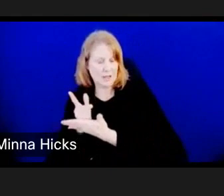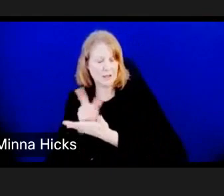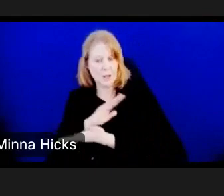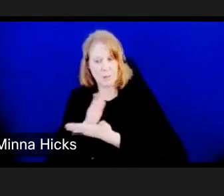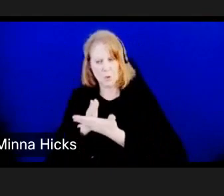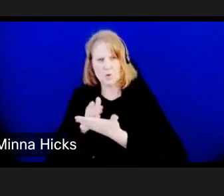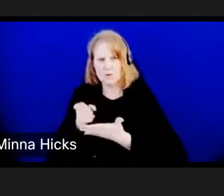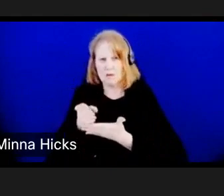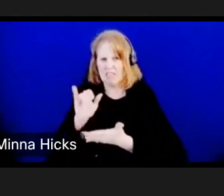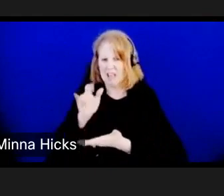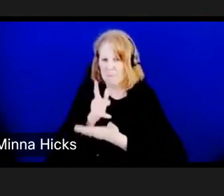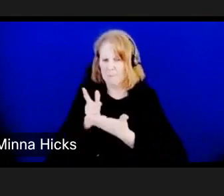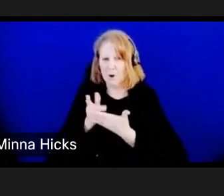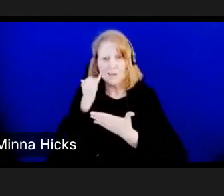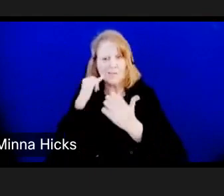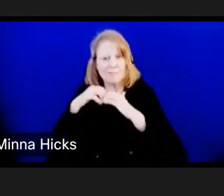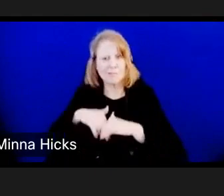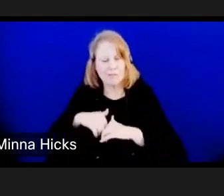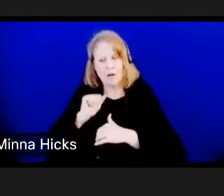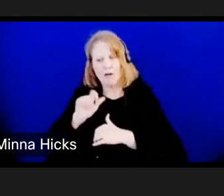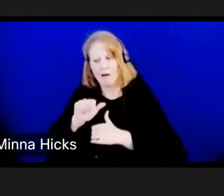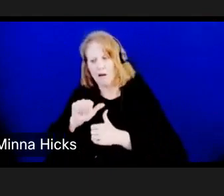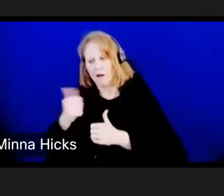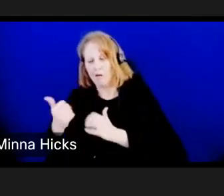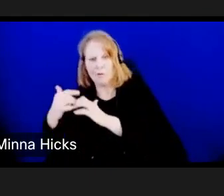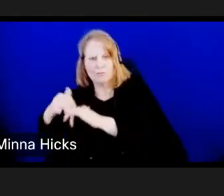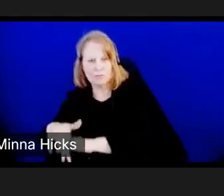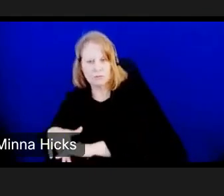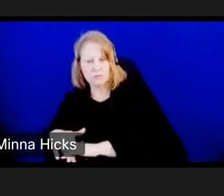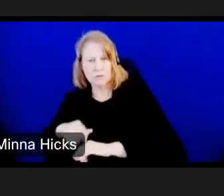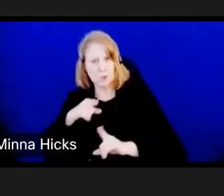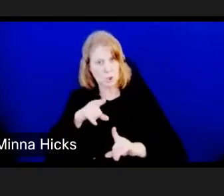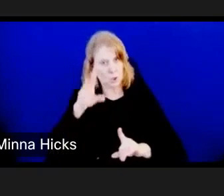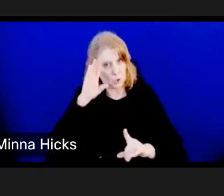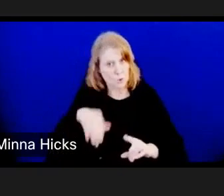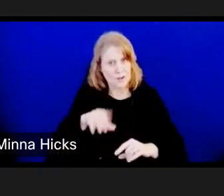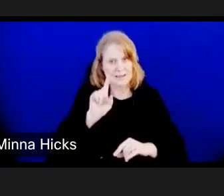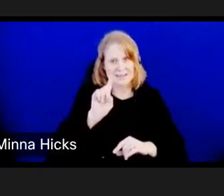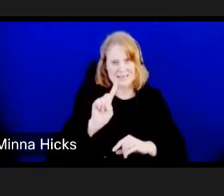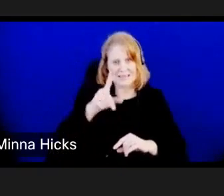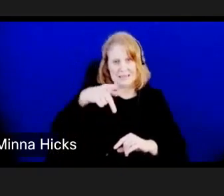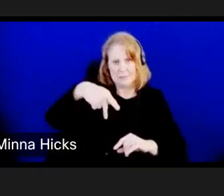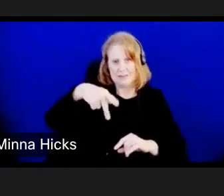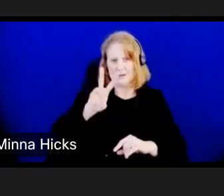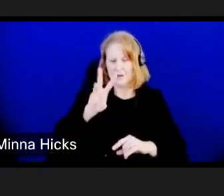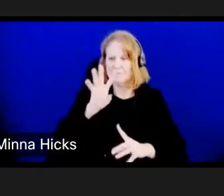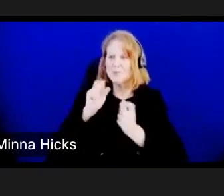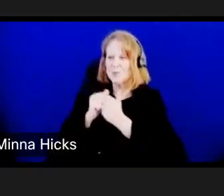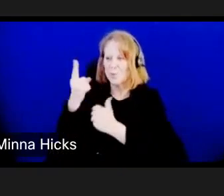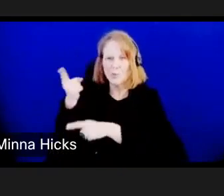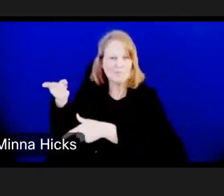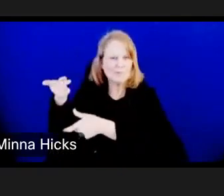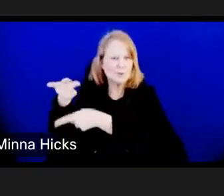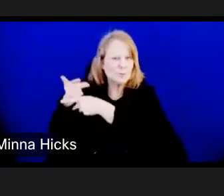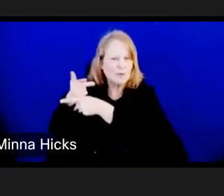projects. So if that falls apart, the projects fall apart. Are you aware that DPW, I just spoke with one of the supervisors just a few